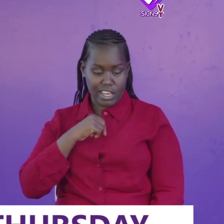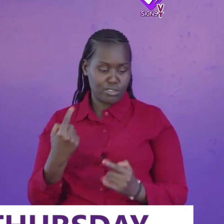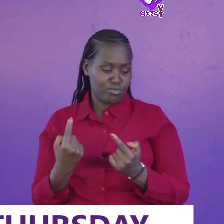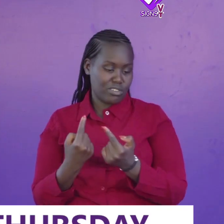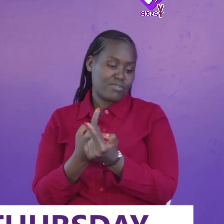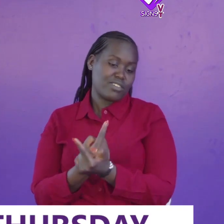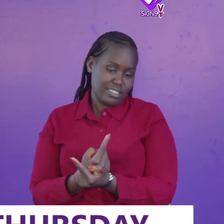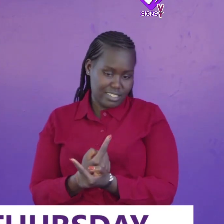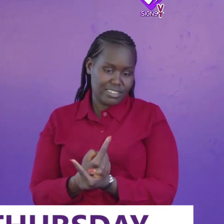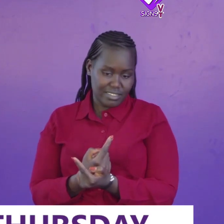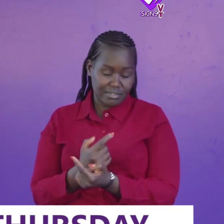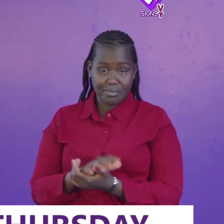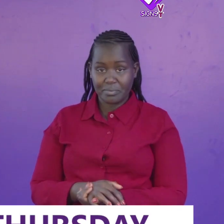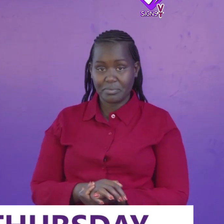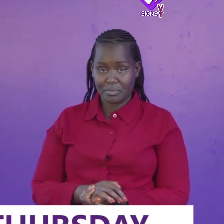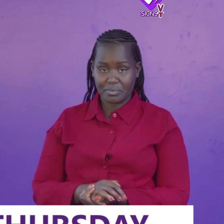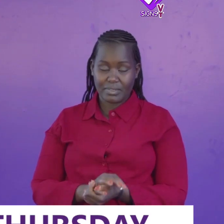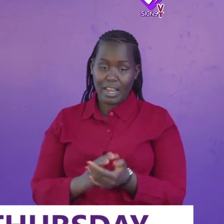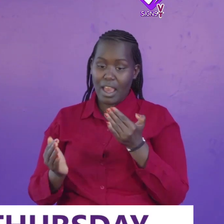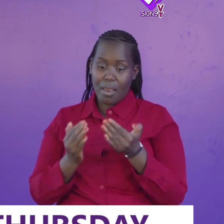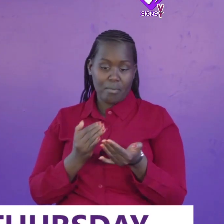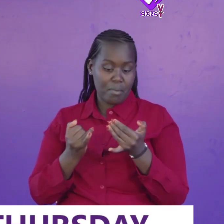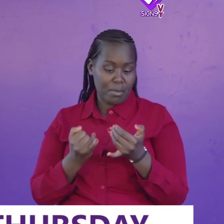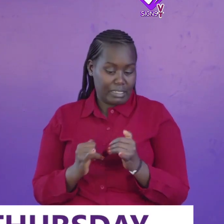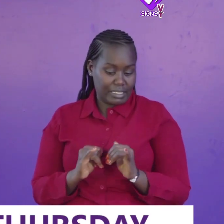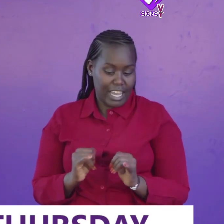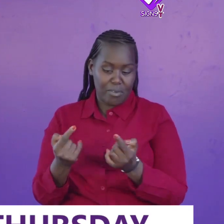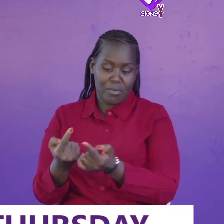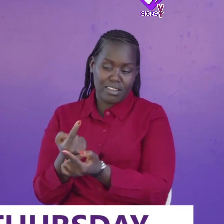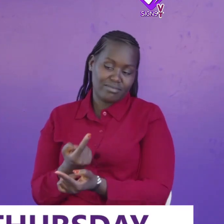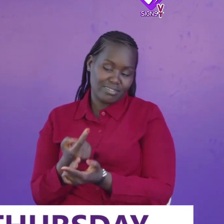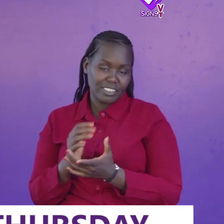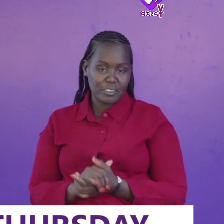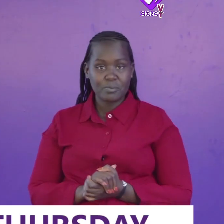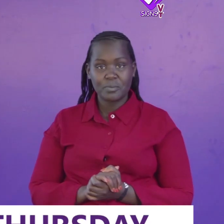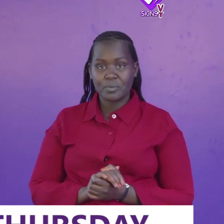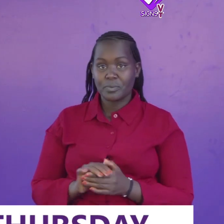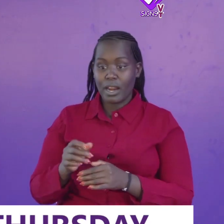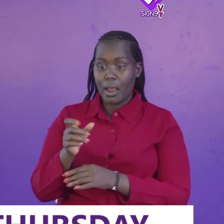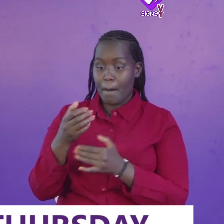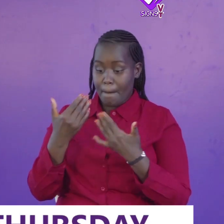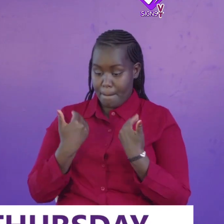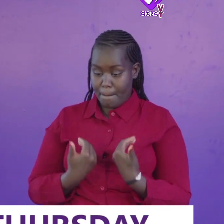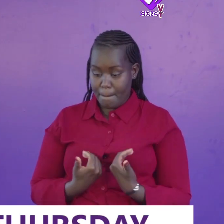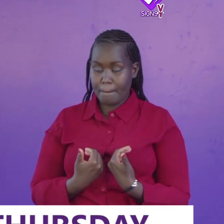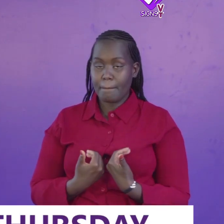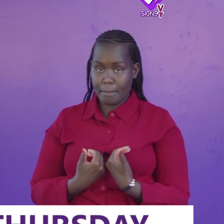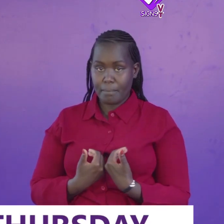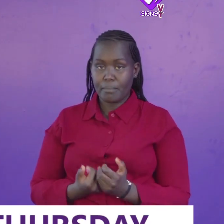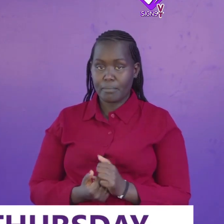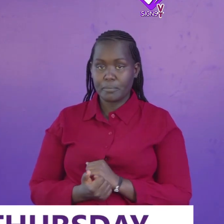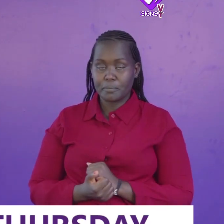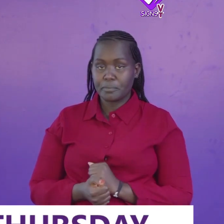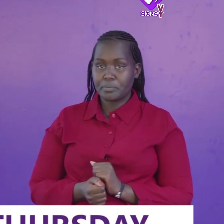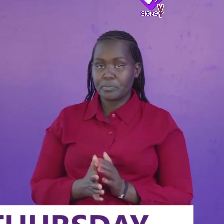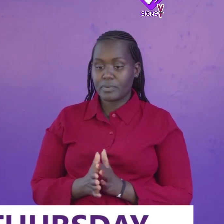Muthoni. Kidogo itabidi tumekuwa different zones. So personally, acha niendelee na personally. Sitaongea